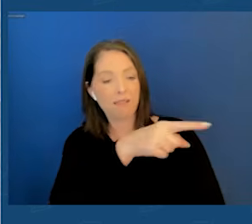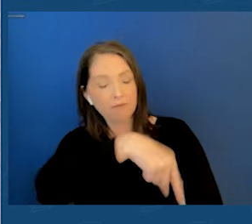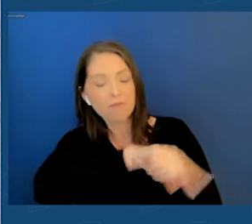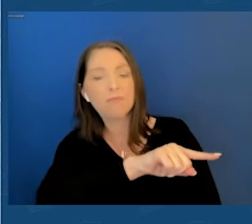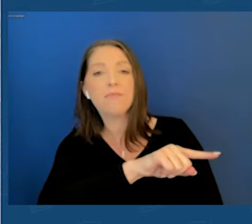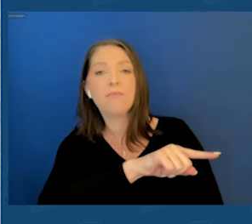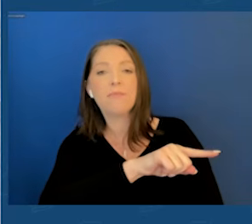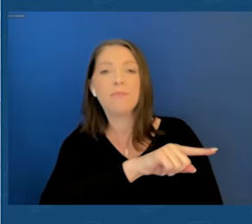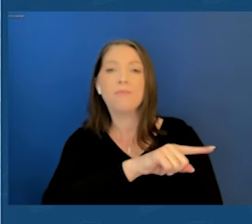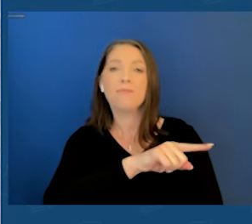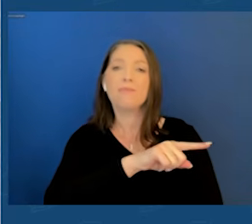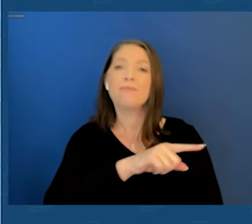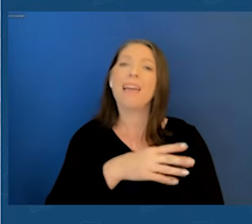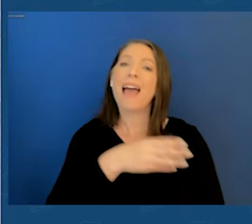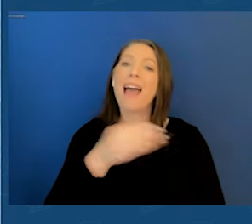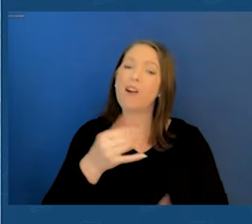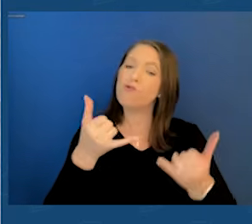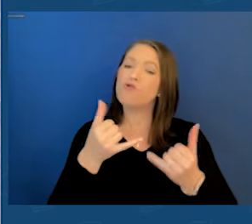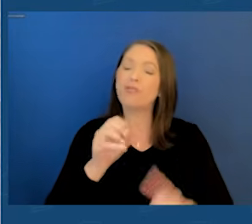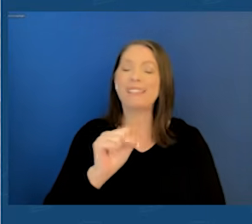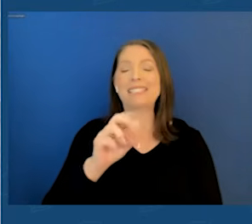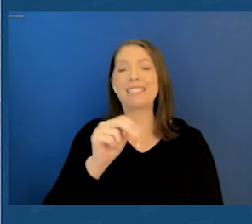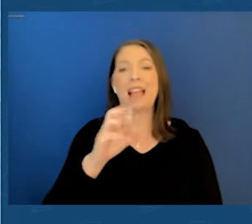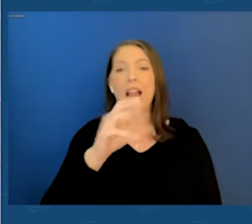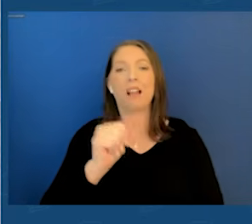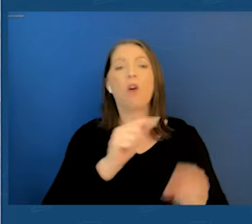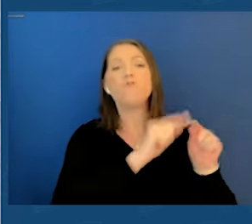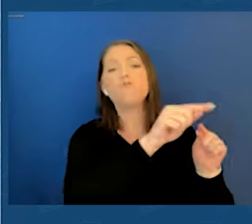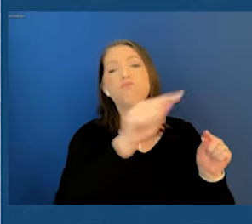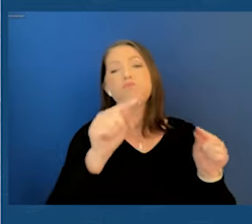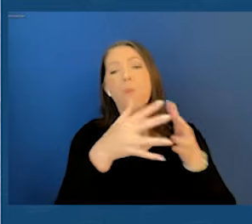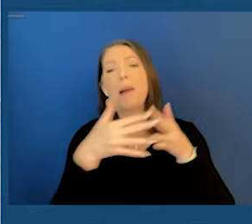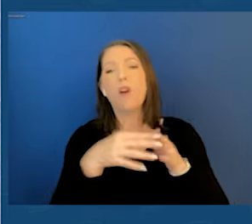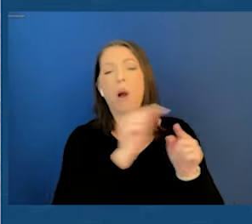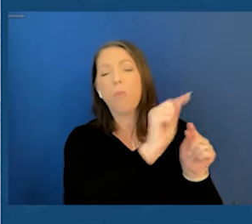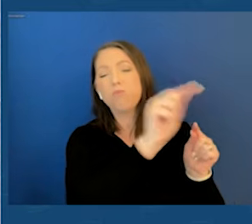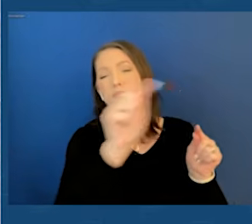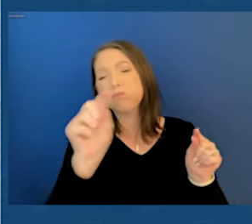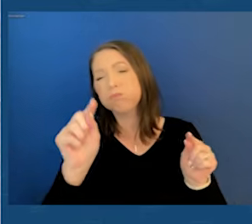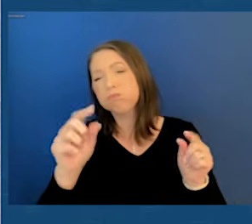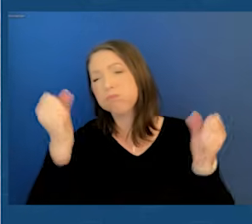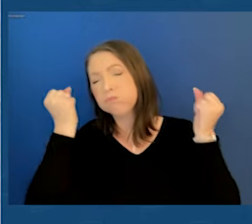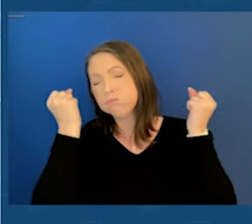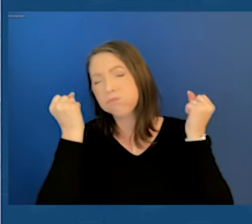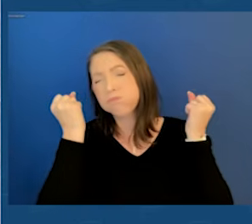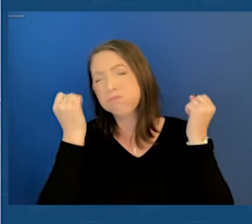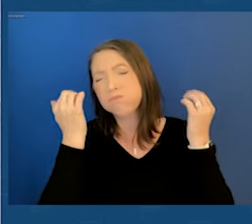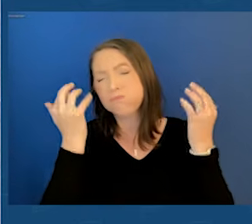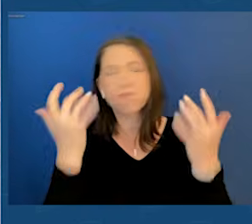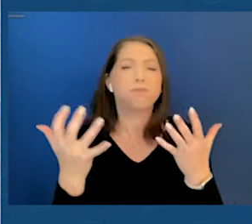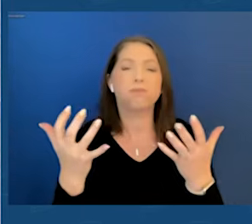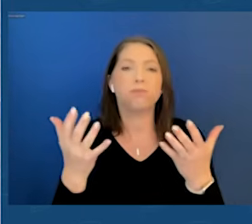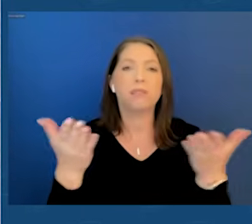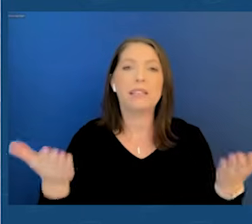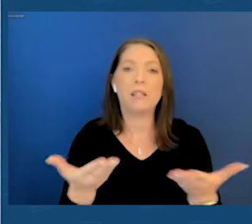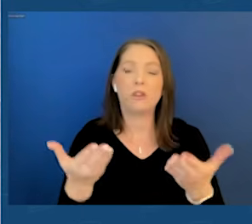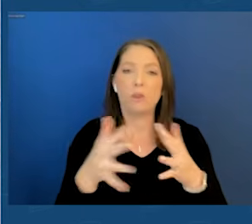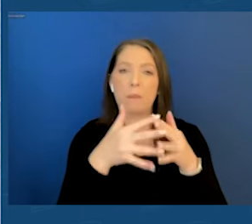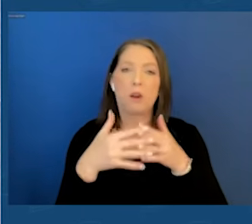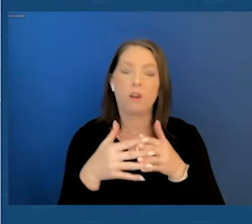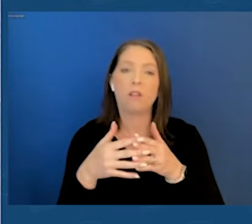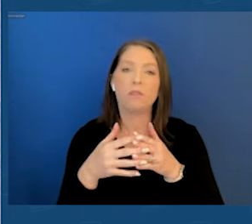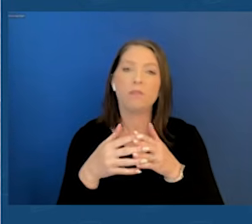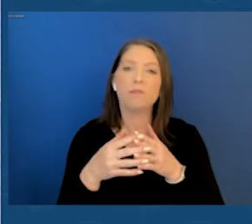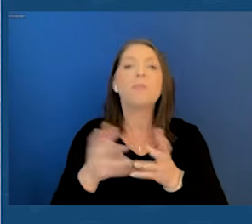the U.S. There are thousands, hundreds of thousands of Senecas in all of them. So every time that